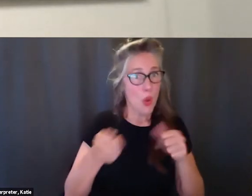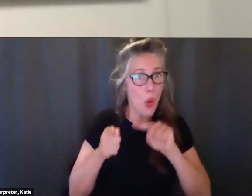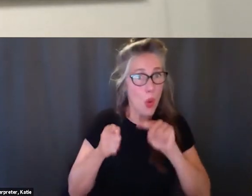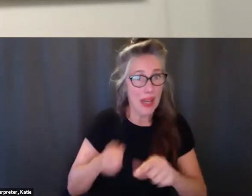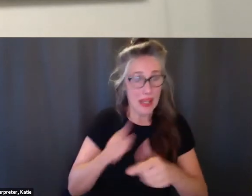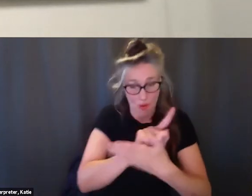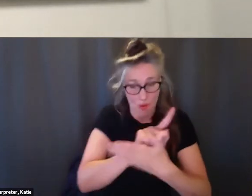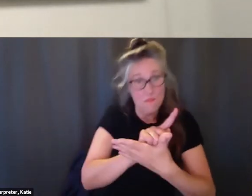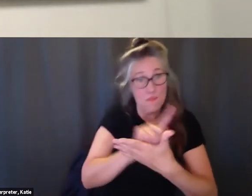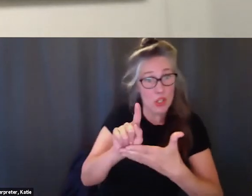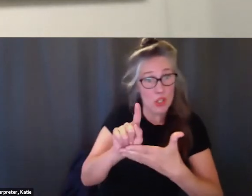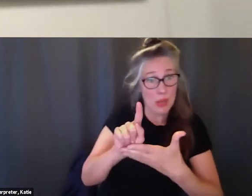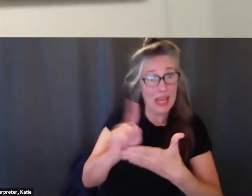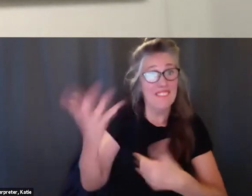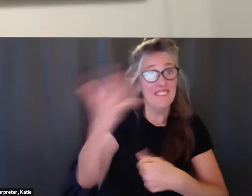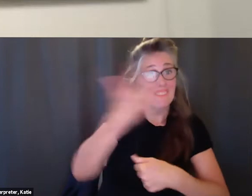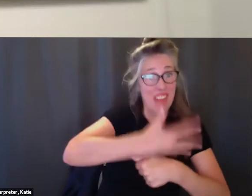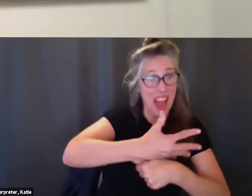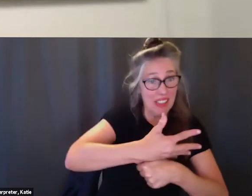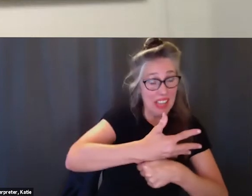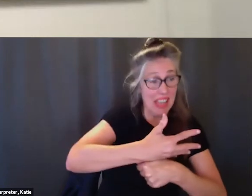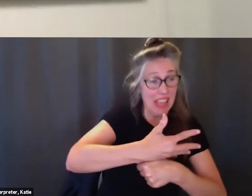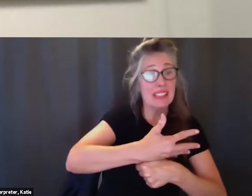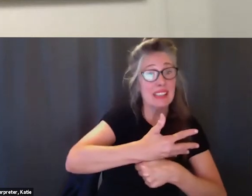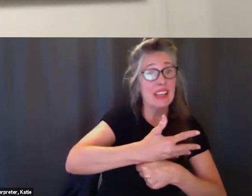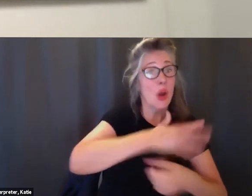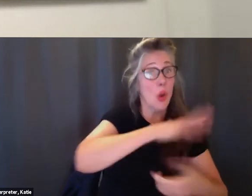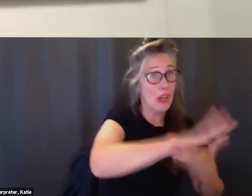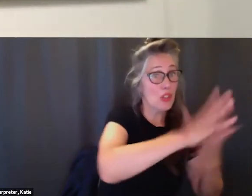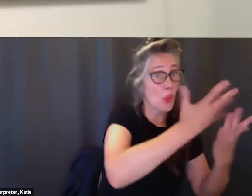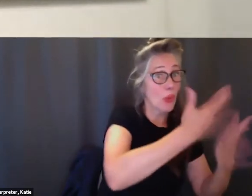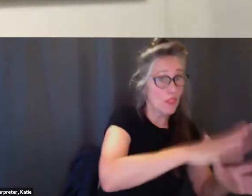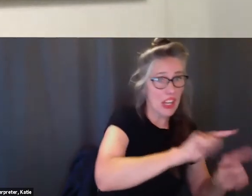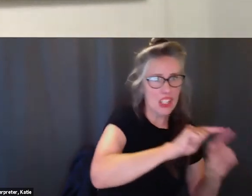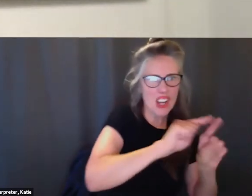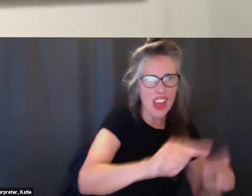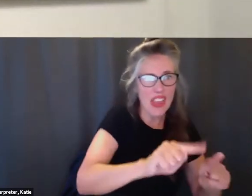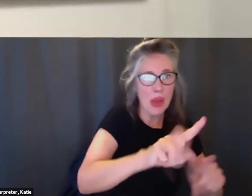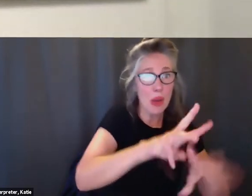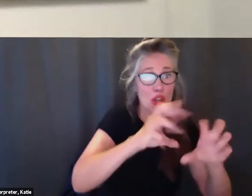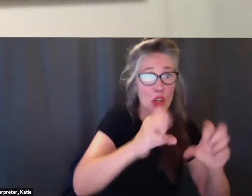following Monday and welcomed our students into Summer